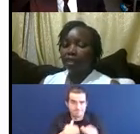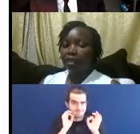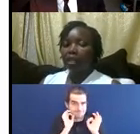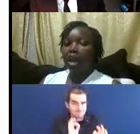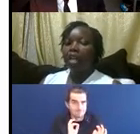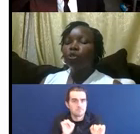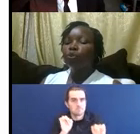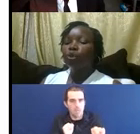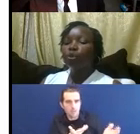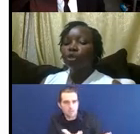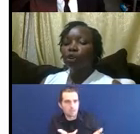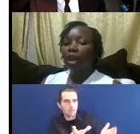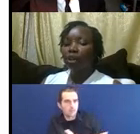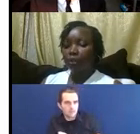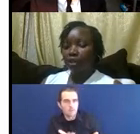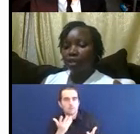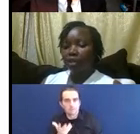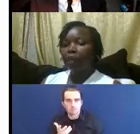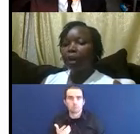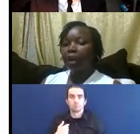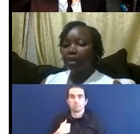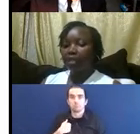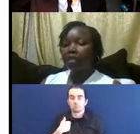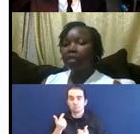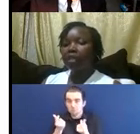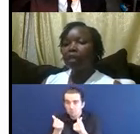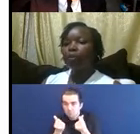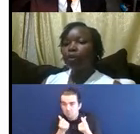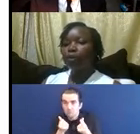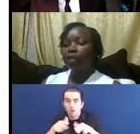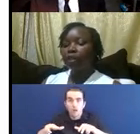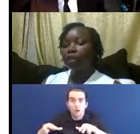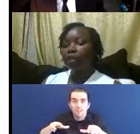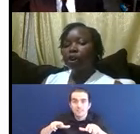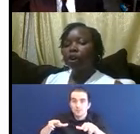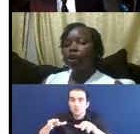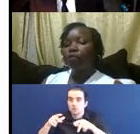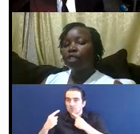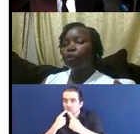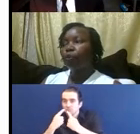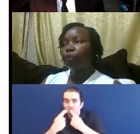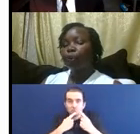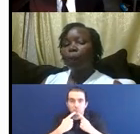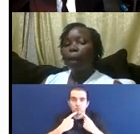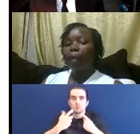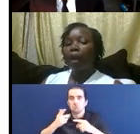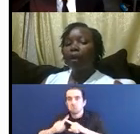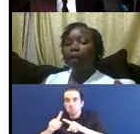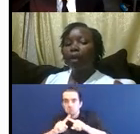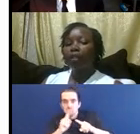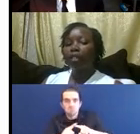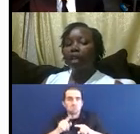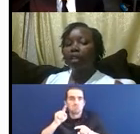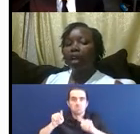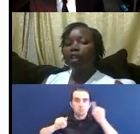families. As we demonstrate, all arguments and barriers that hinder the employment of disabled people can